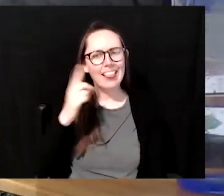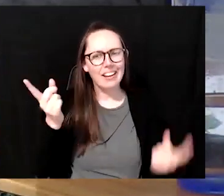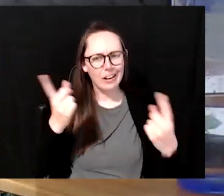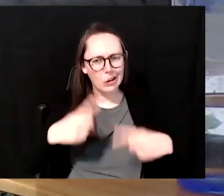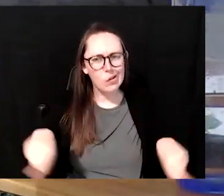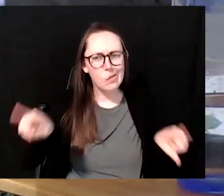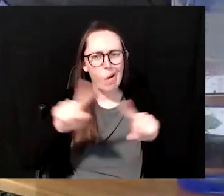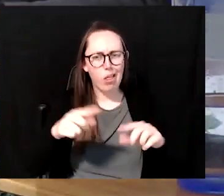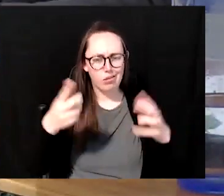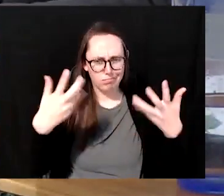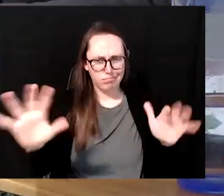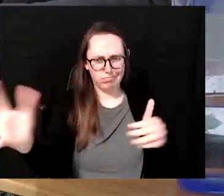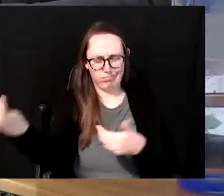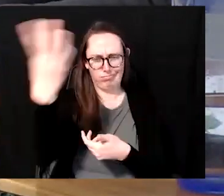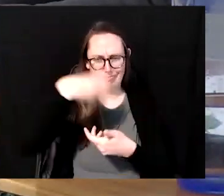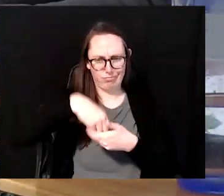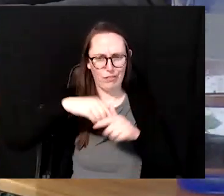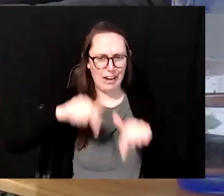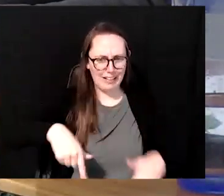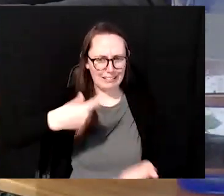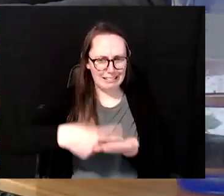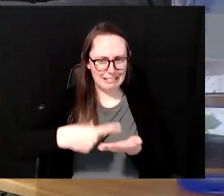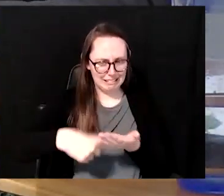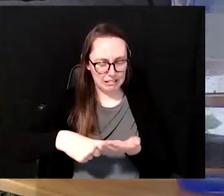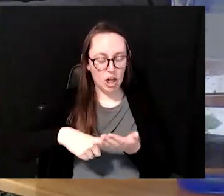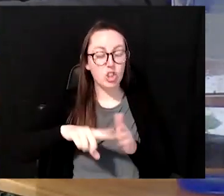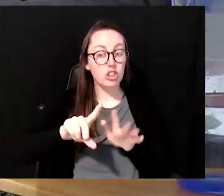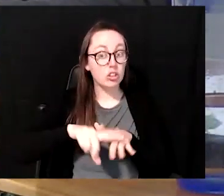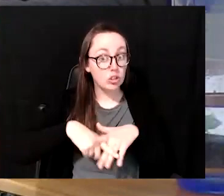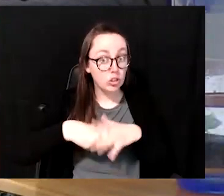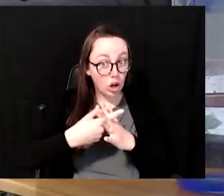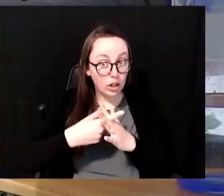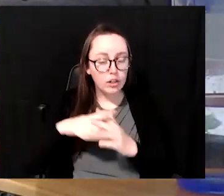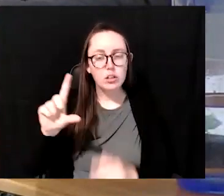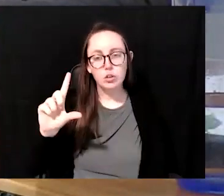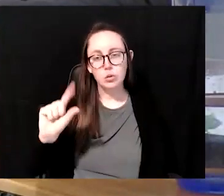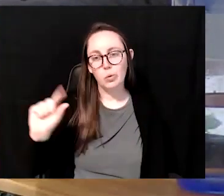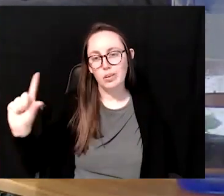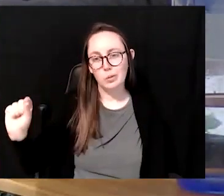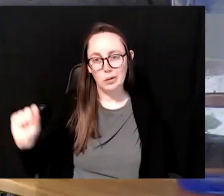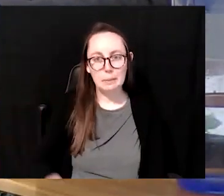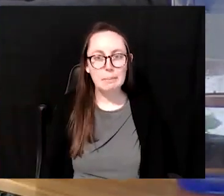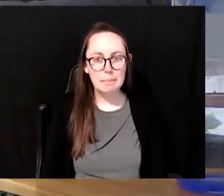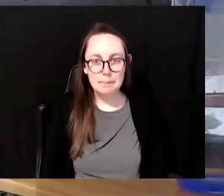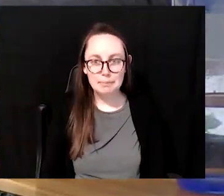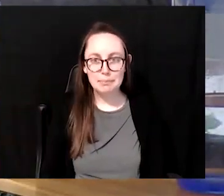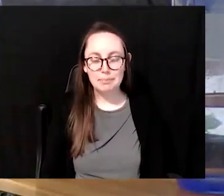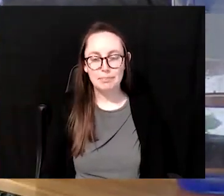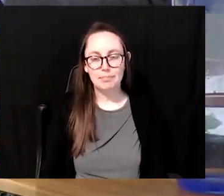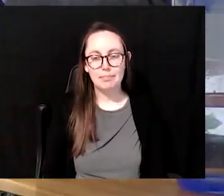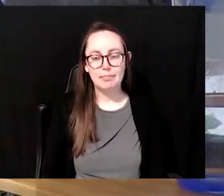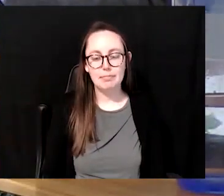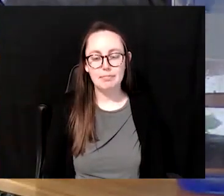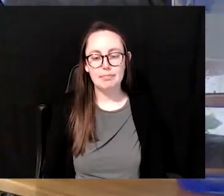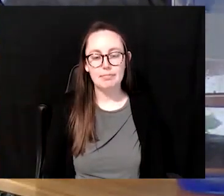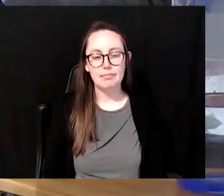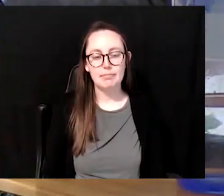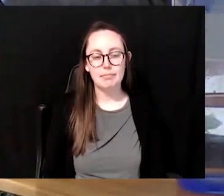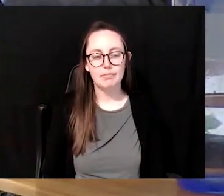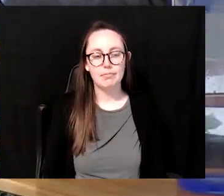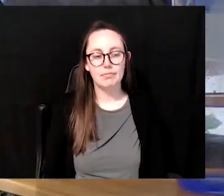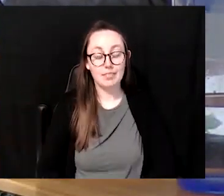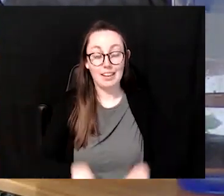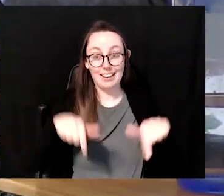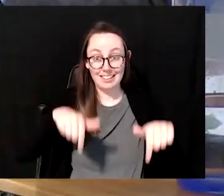community safety discussion that began back in 2020 um these uh this discussion led to